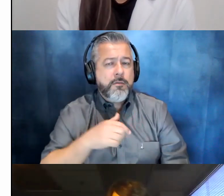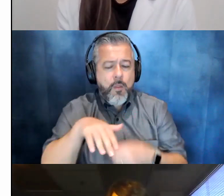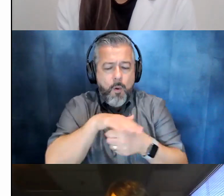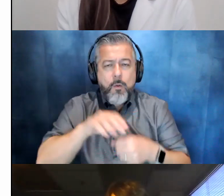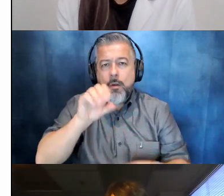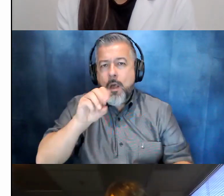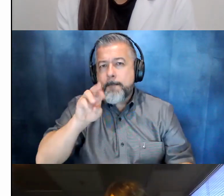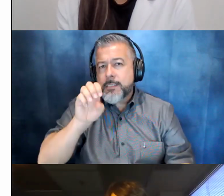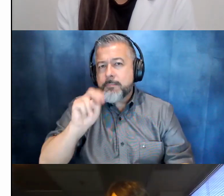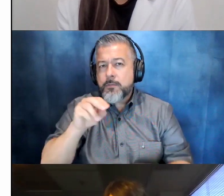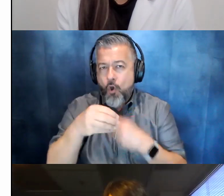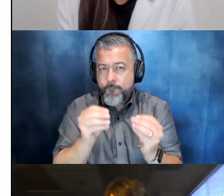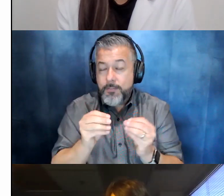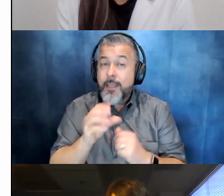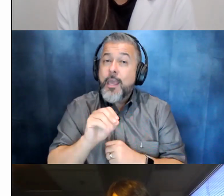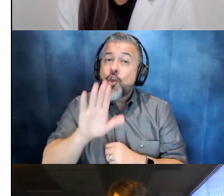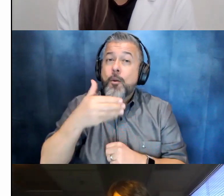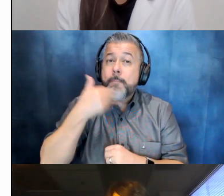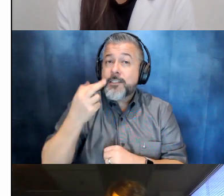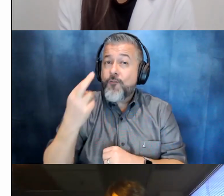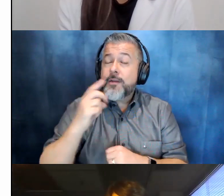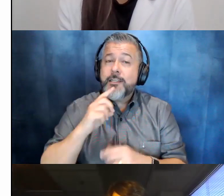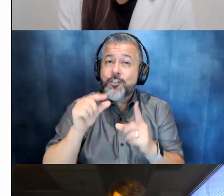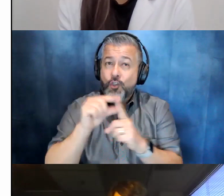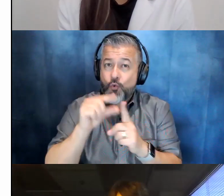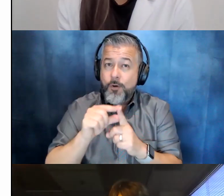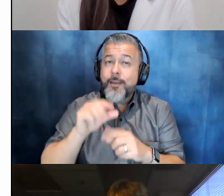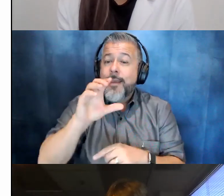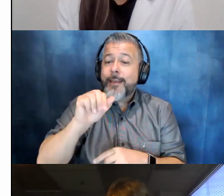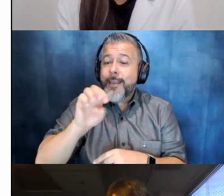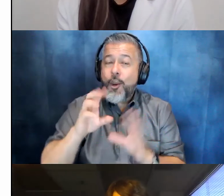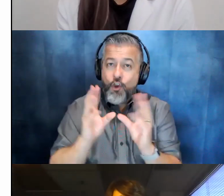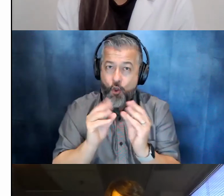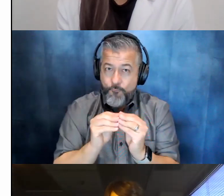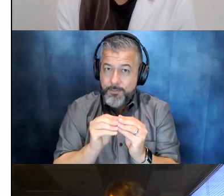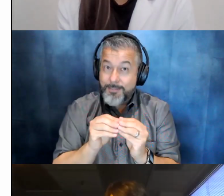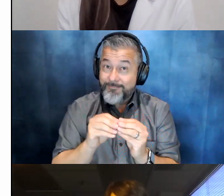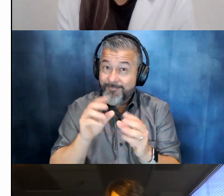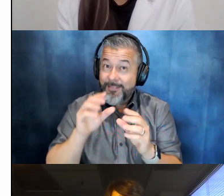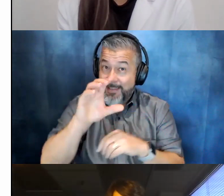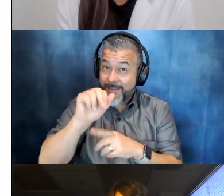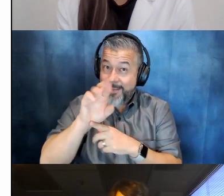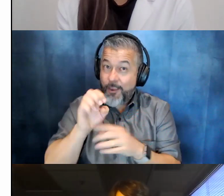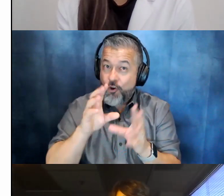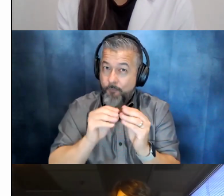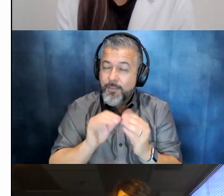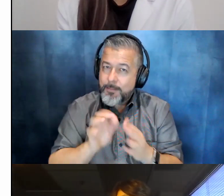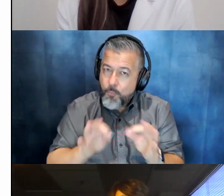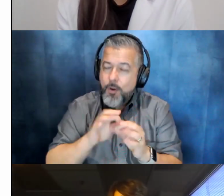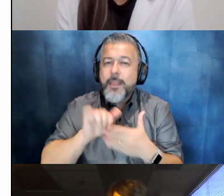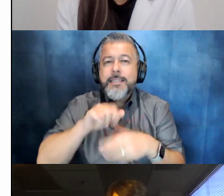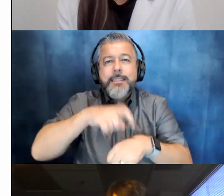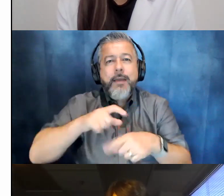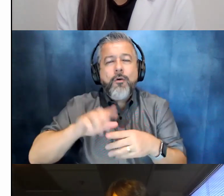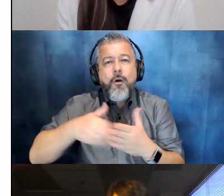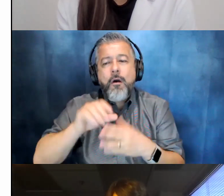your best friend is the term care conference. And that's a great time to bring in the physician or the nurse practitioner and the ombudsman and really